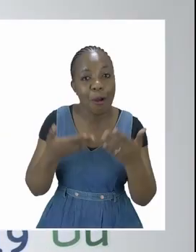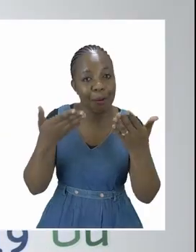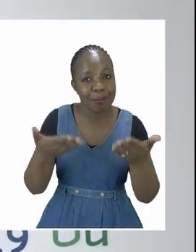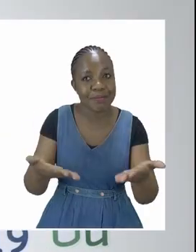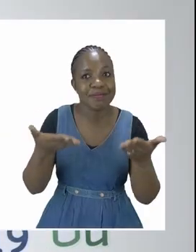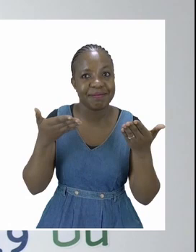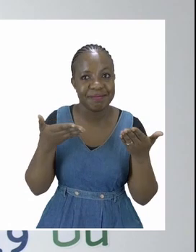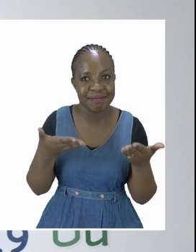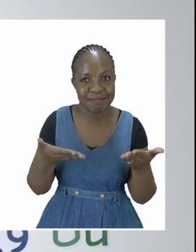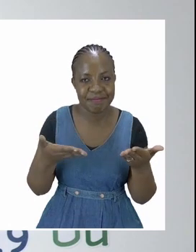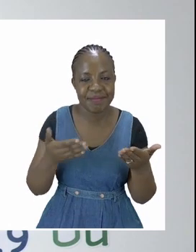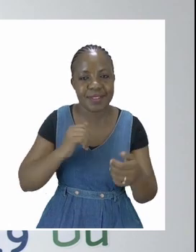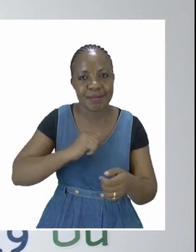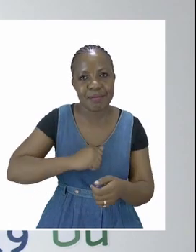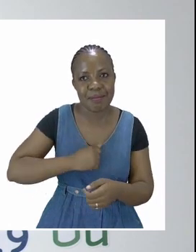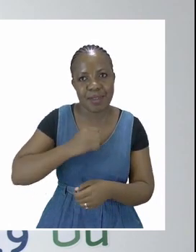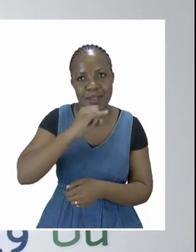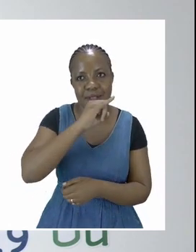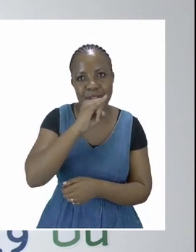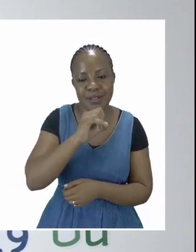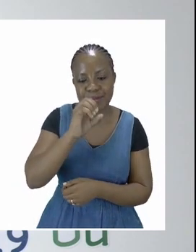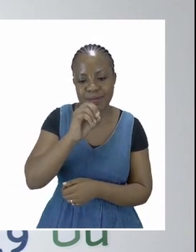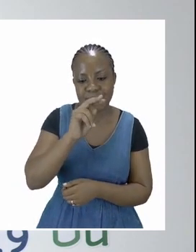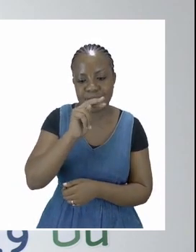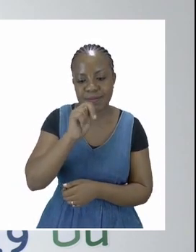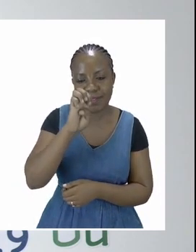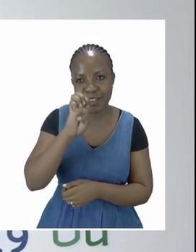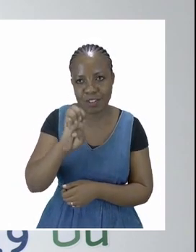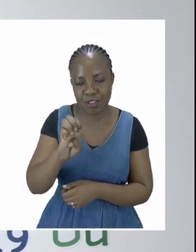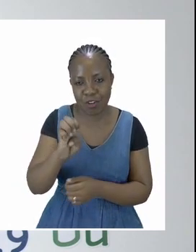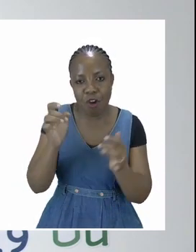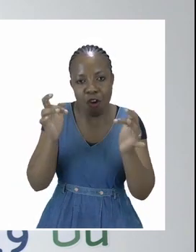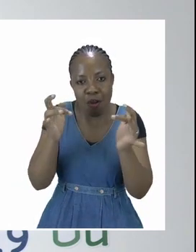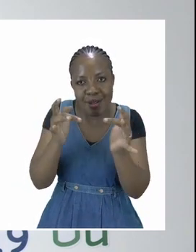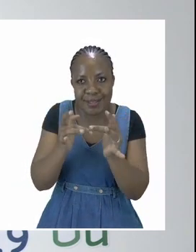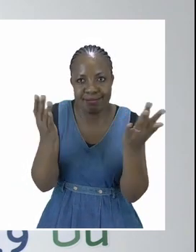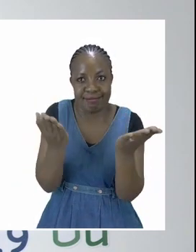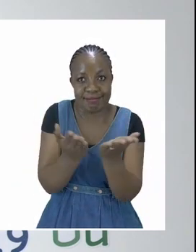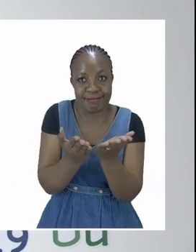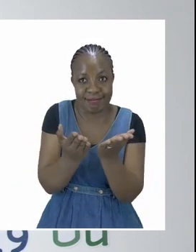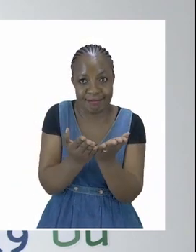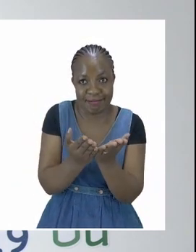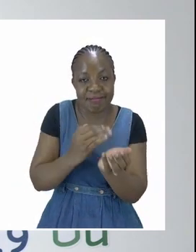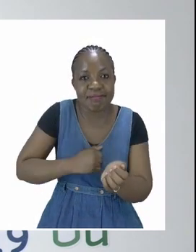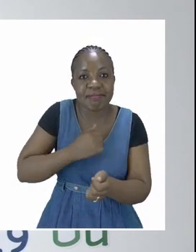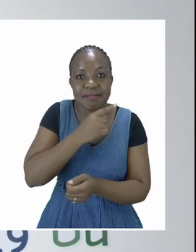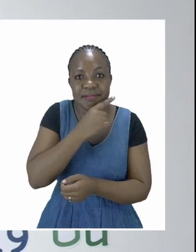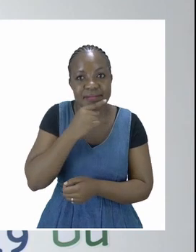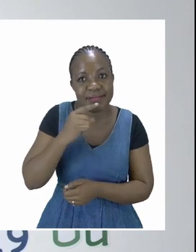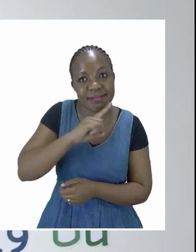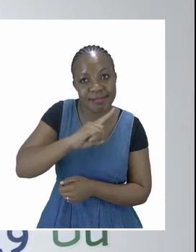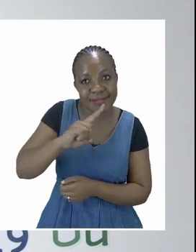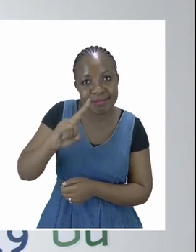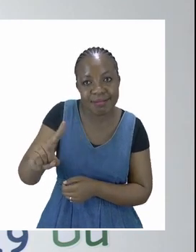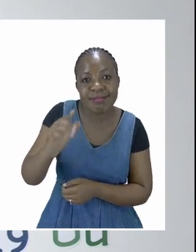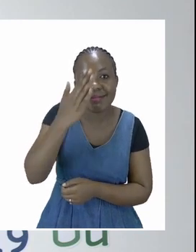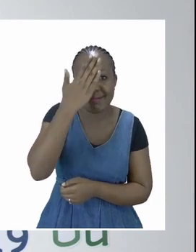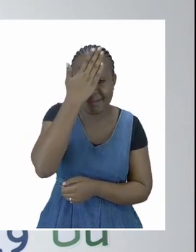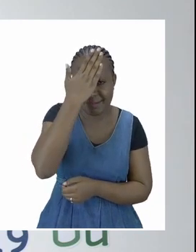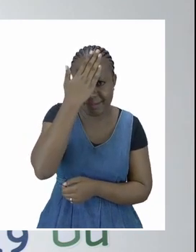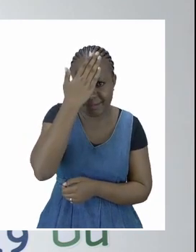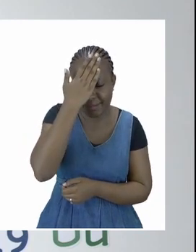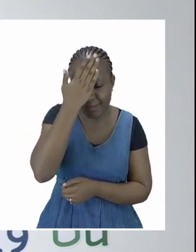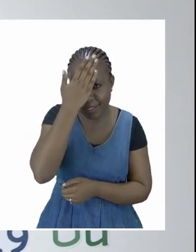Welcome to My Zone Online School. My name is Teacher Mutsa. Get your education